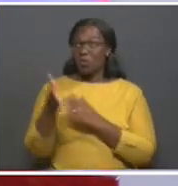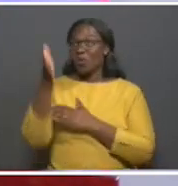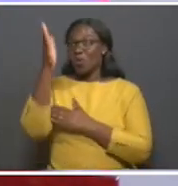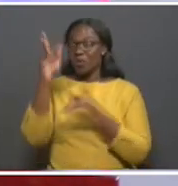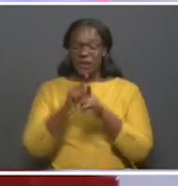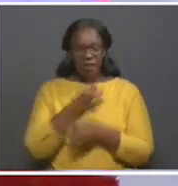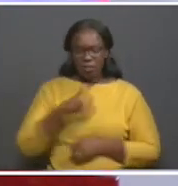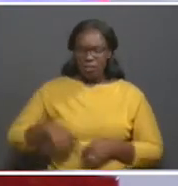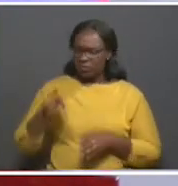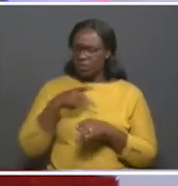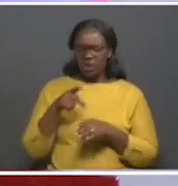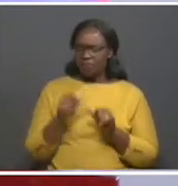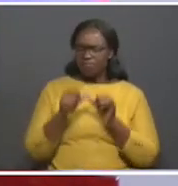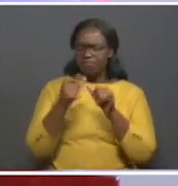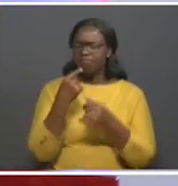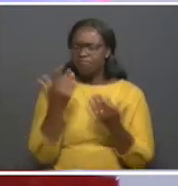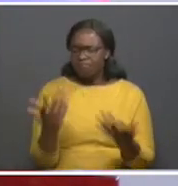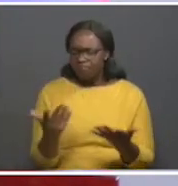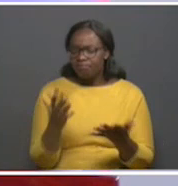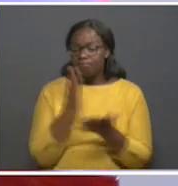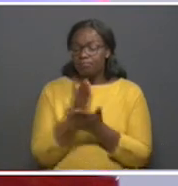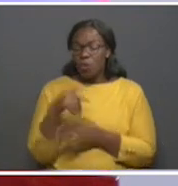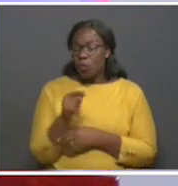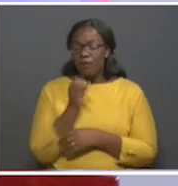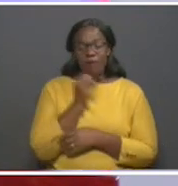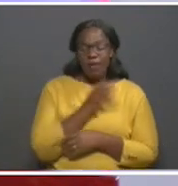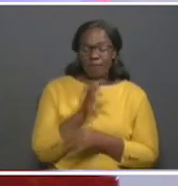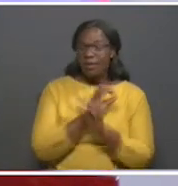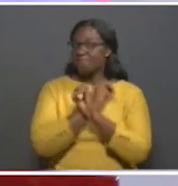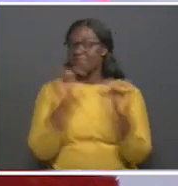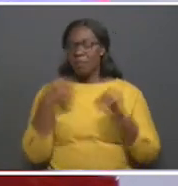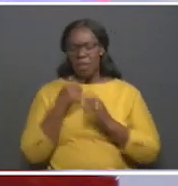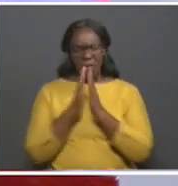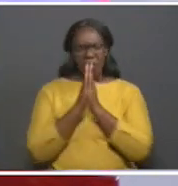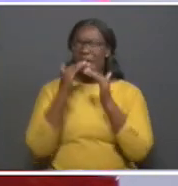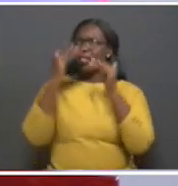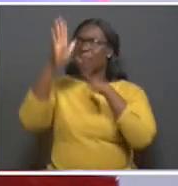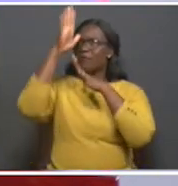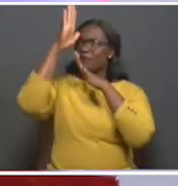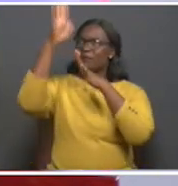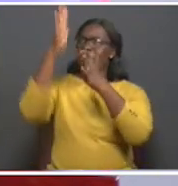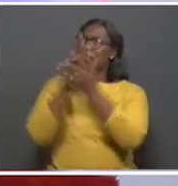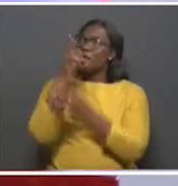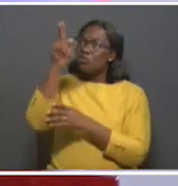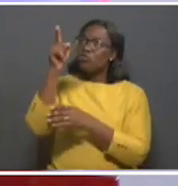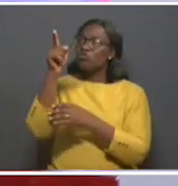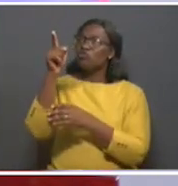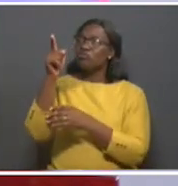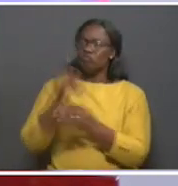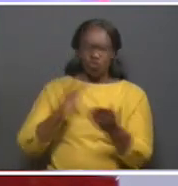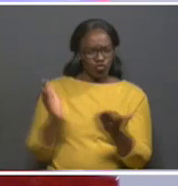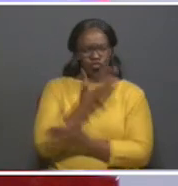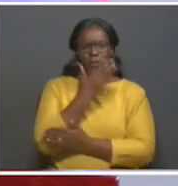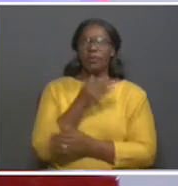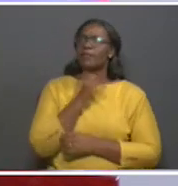And Lord, the psalmist goes on to say, therefore we will not fear. So I pray that Heavenly Father, you would strip fear away